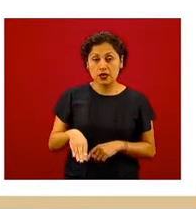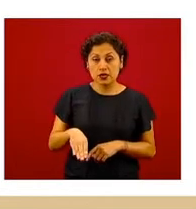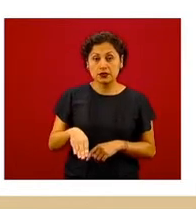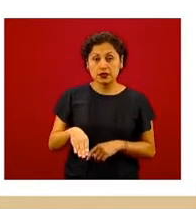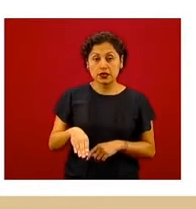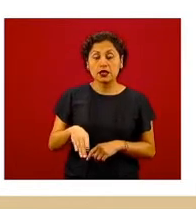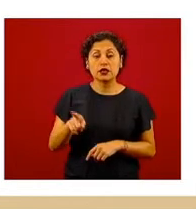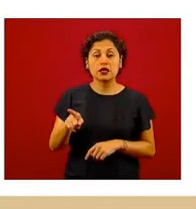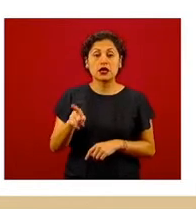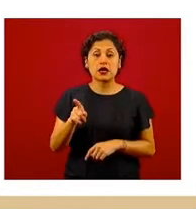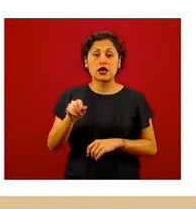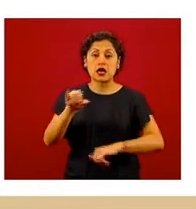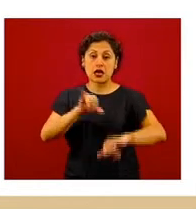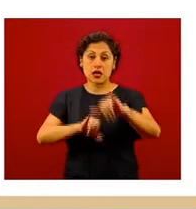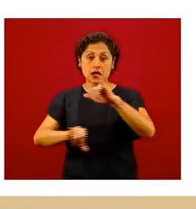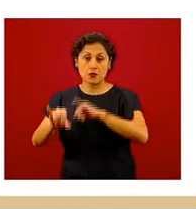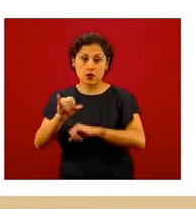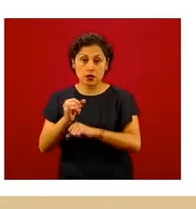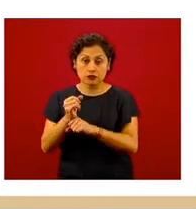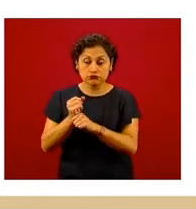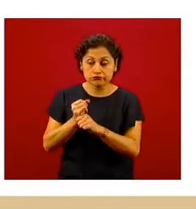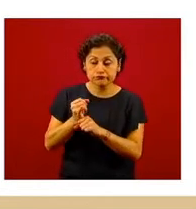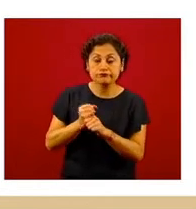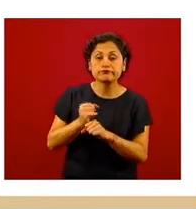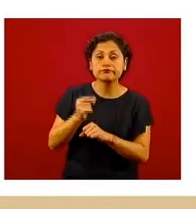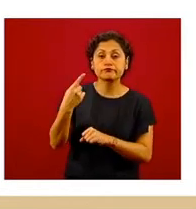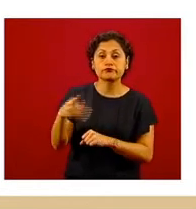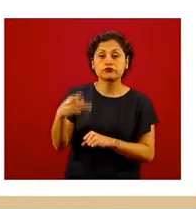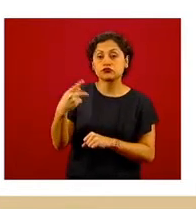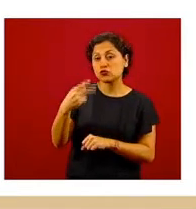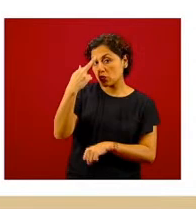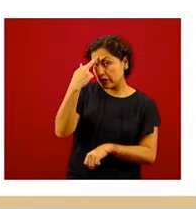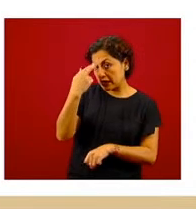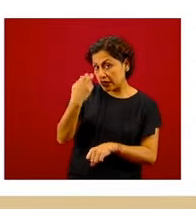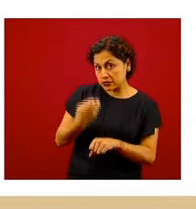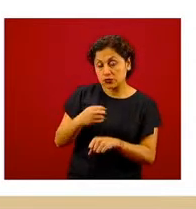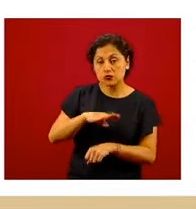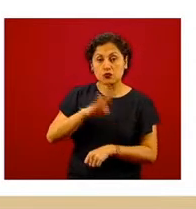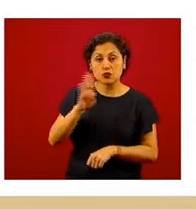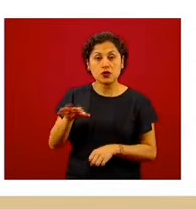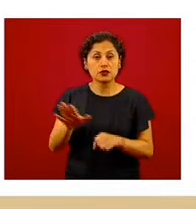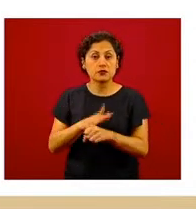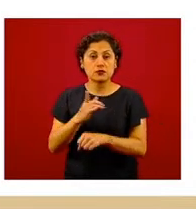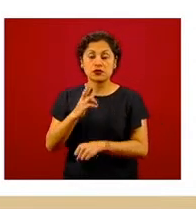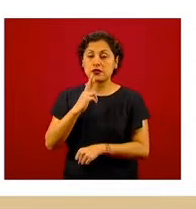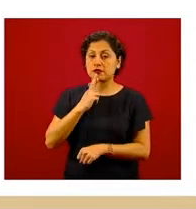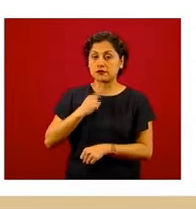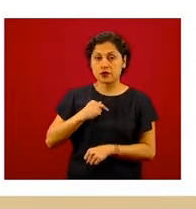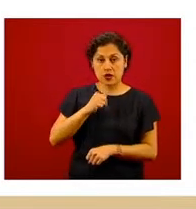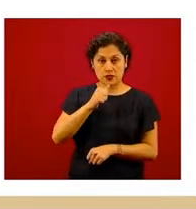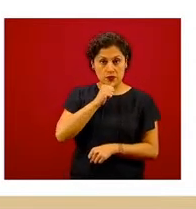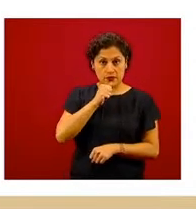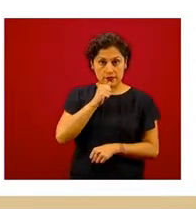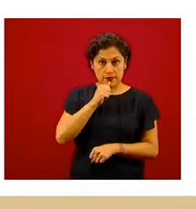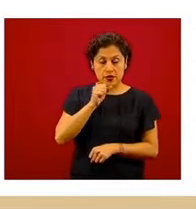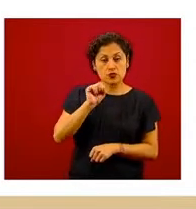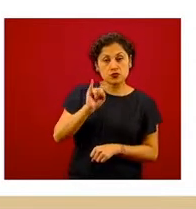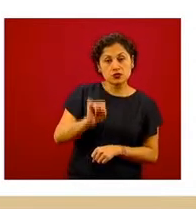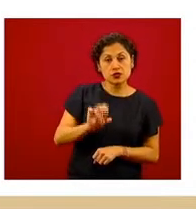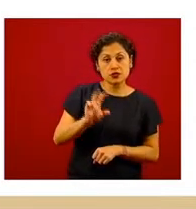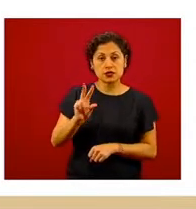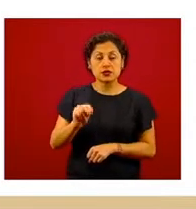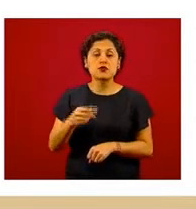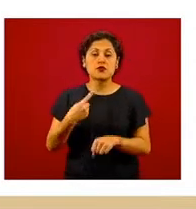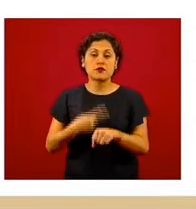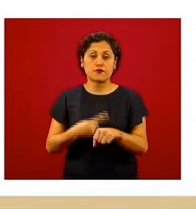of today that are still awaiting lab results to confirm or rule out whether these deaths were caused by